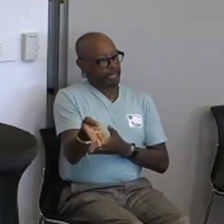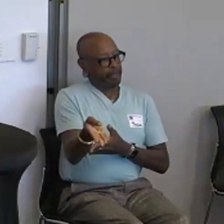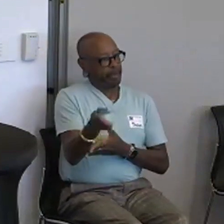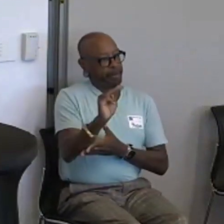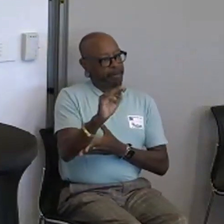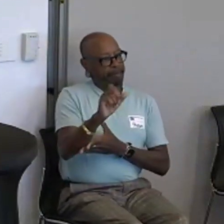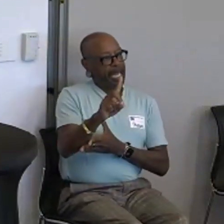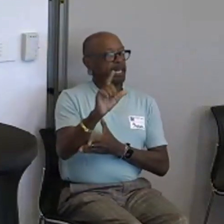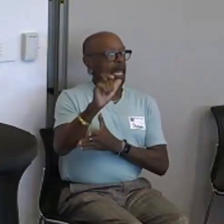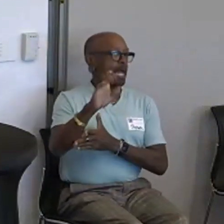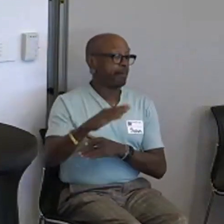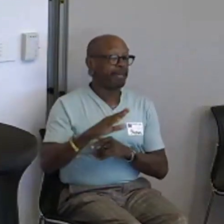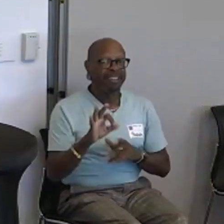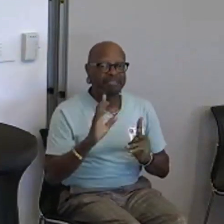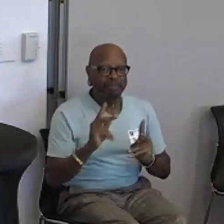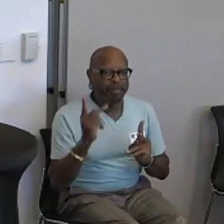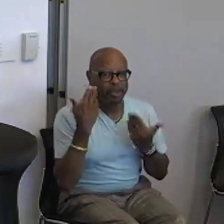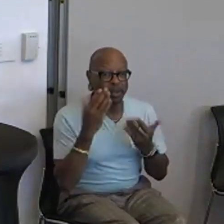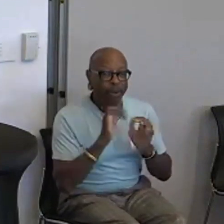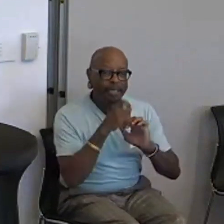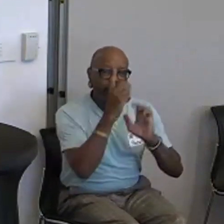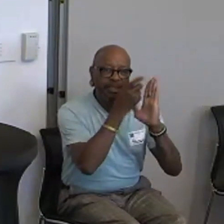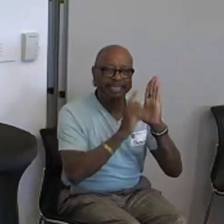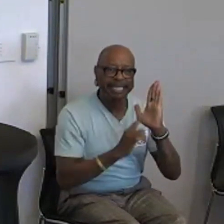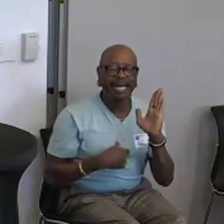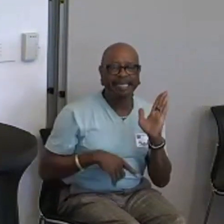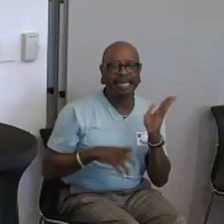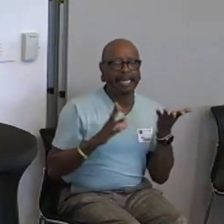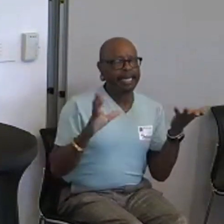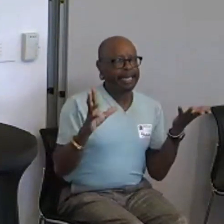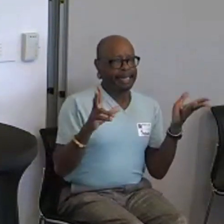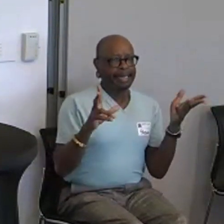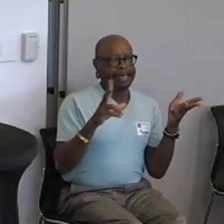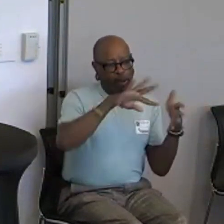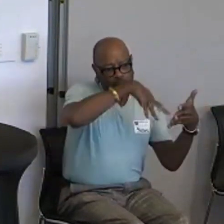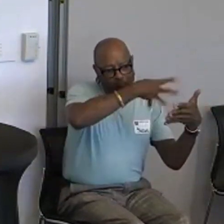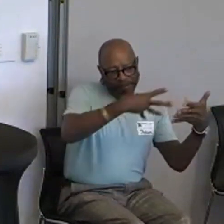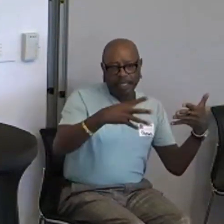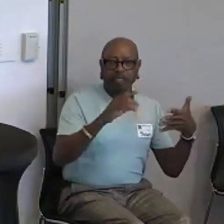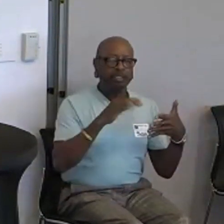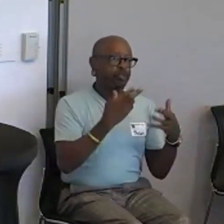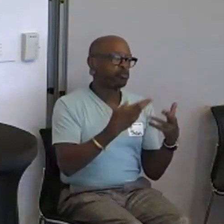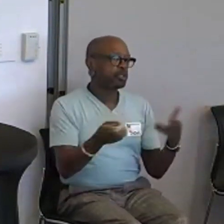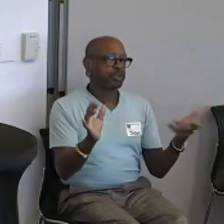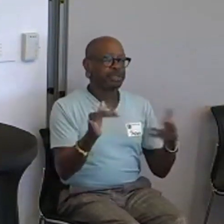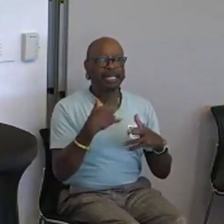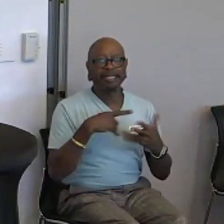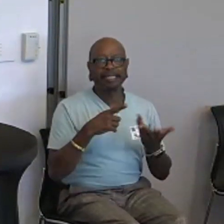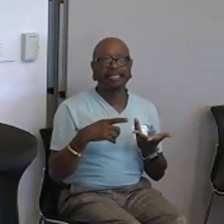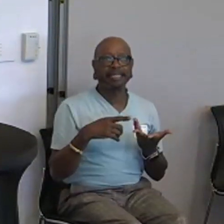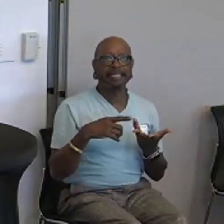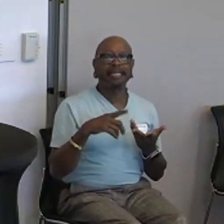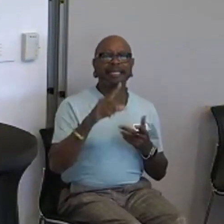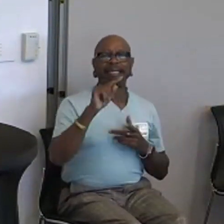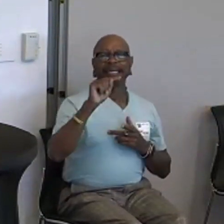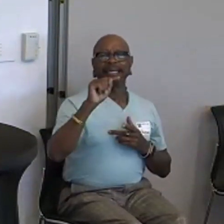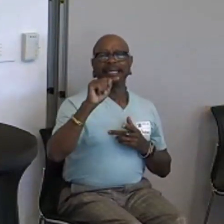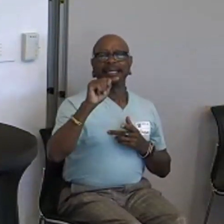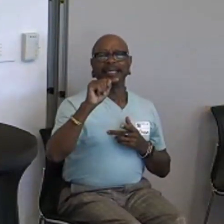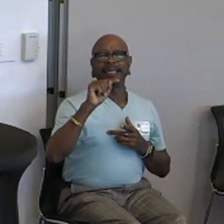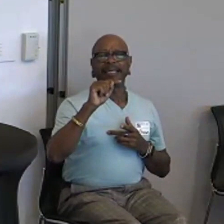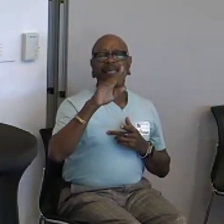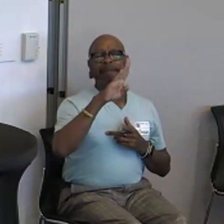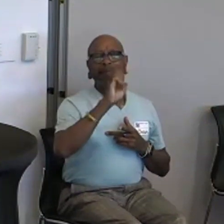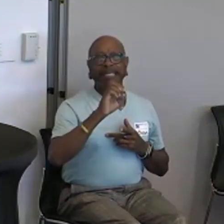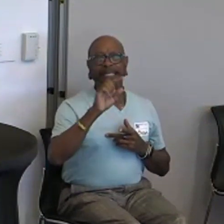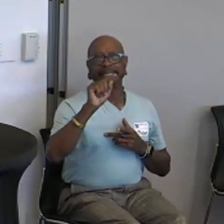if there are people who don't know how to design a tactile graphic, there's resources like Be Tactile, which is a